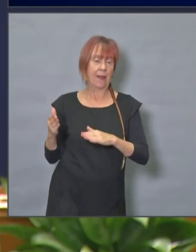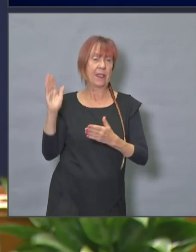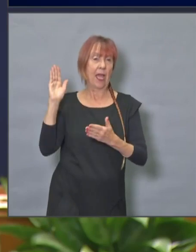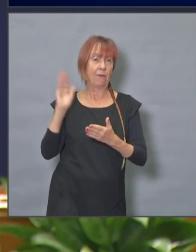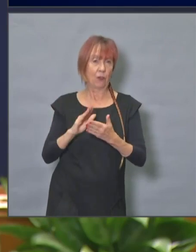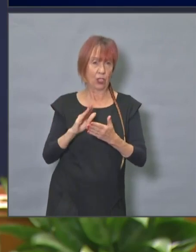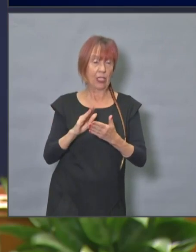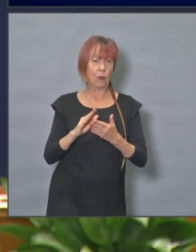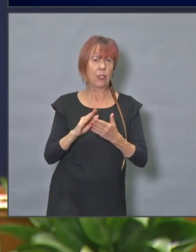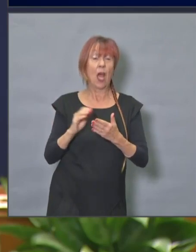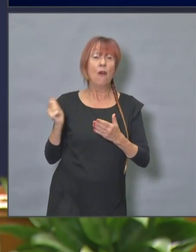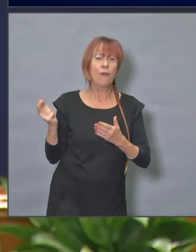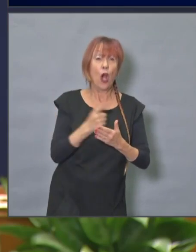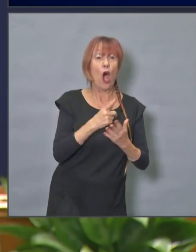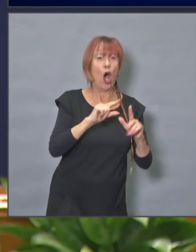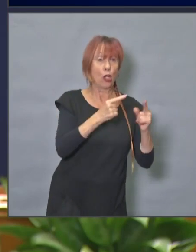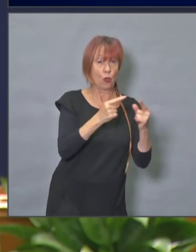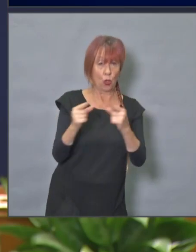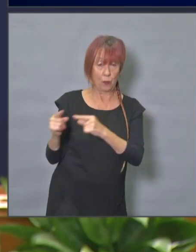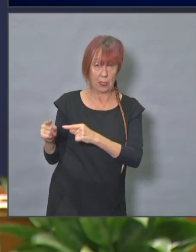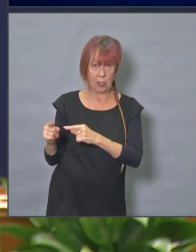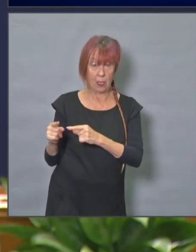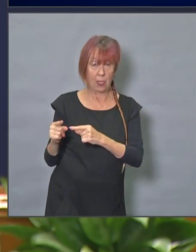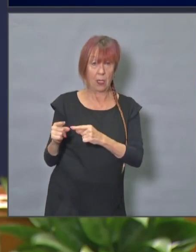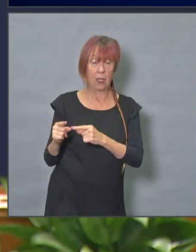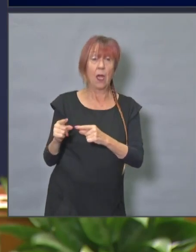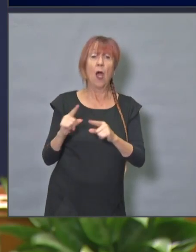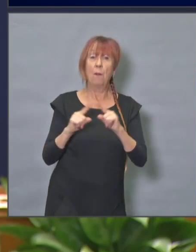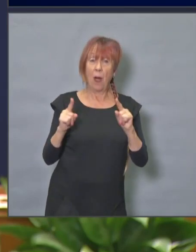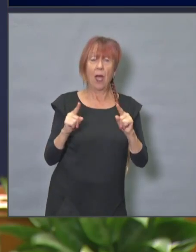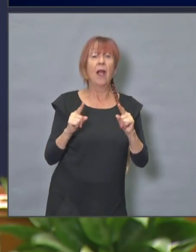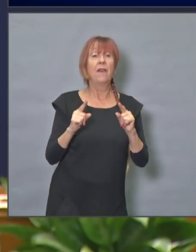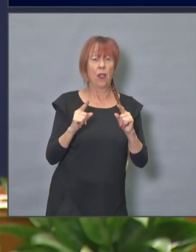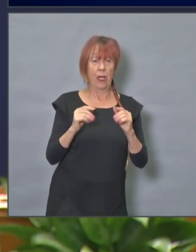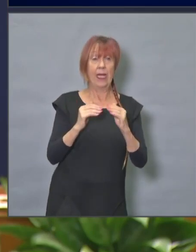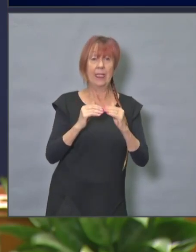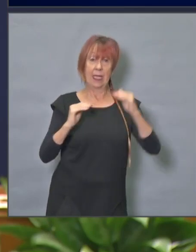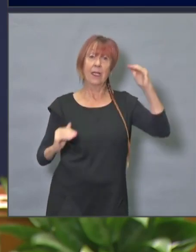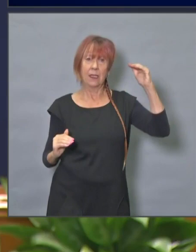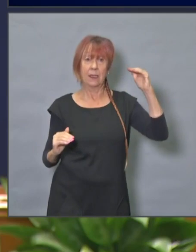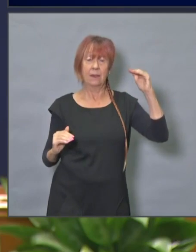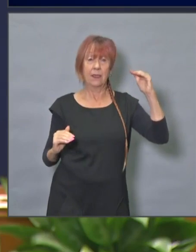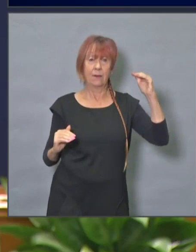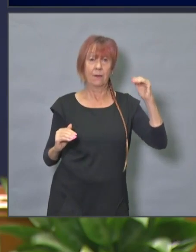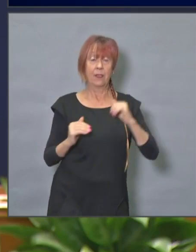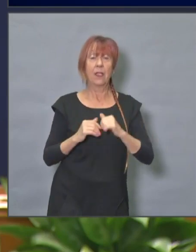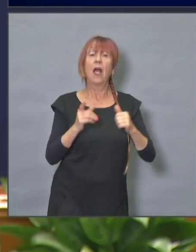all groups, there continues to be significant disproportionality. And I'll take the first slide.